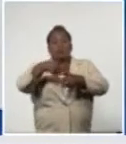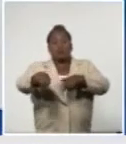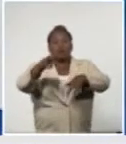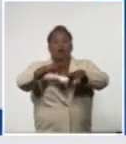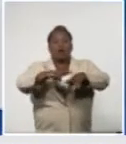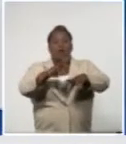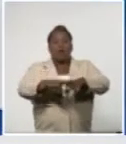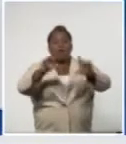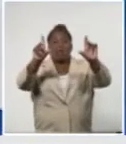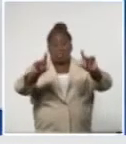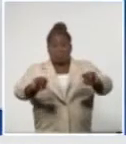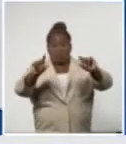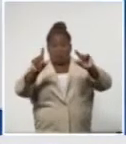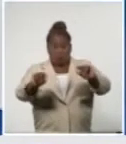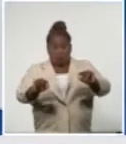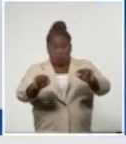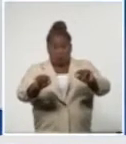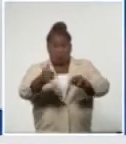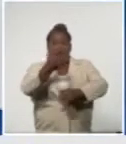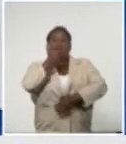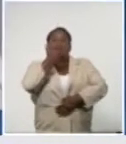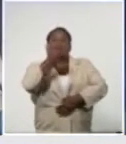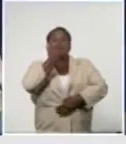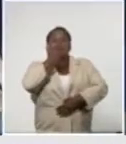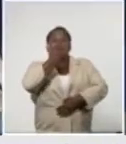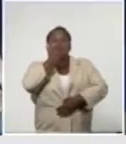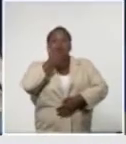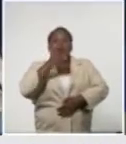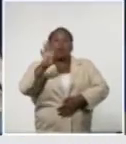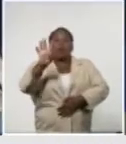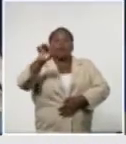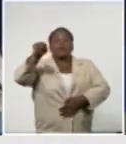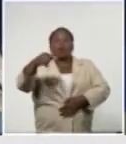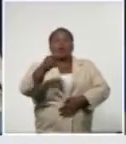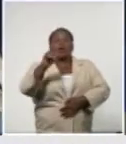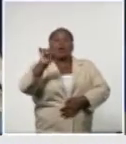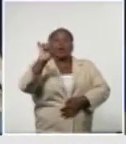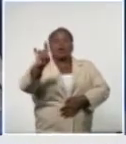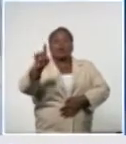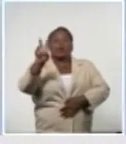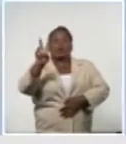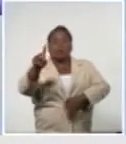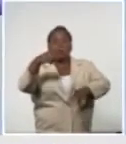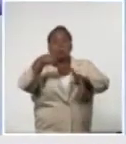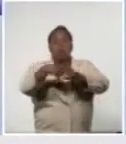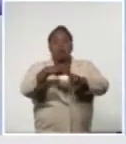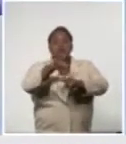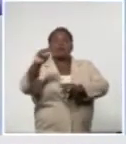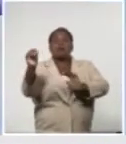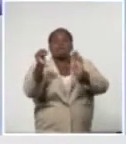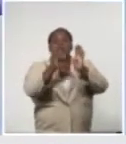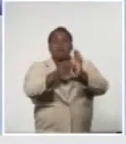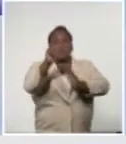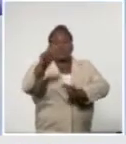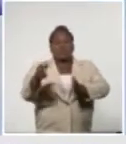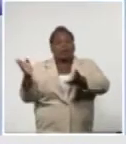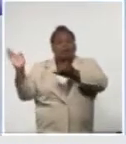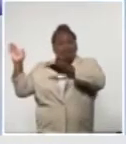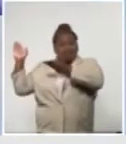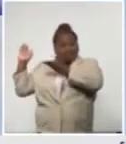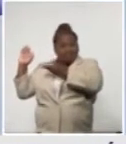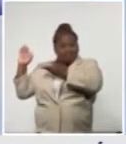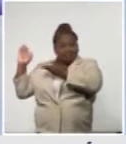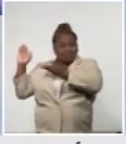2 patients are from Havana, one from Havana del Este and the other from Arroyo Naranjo. And Havana